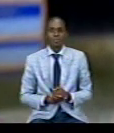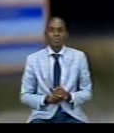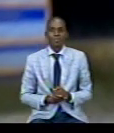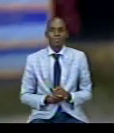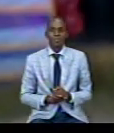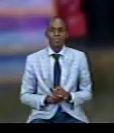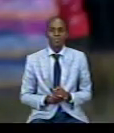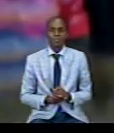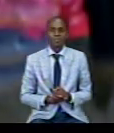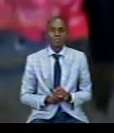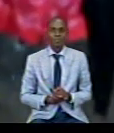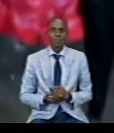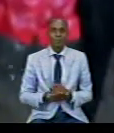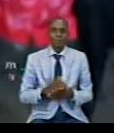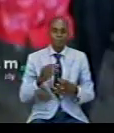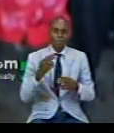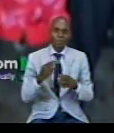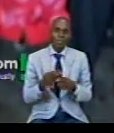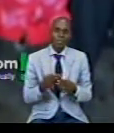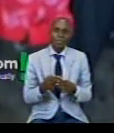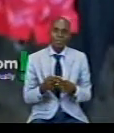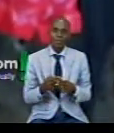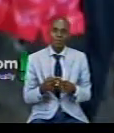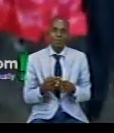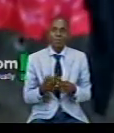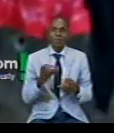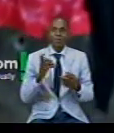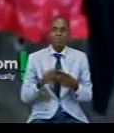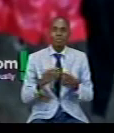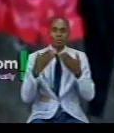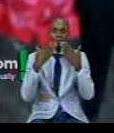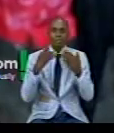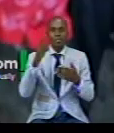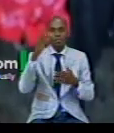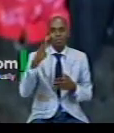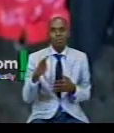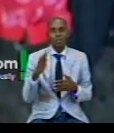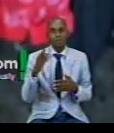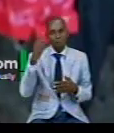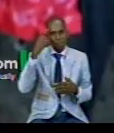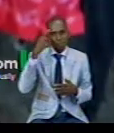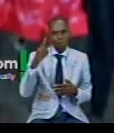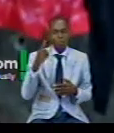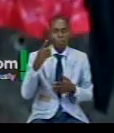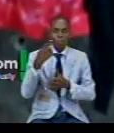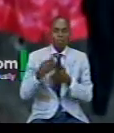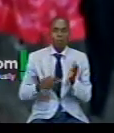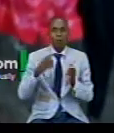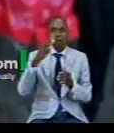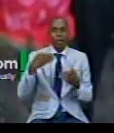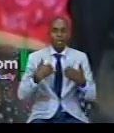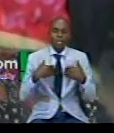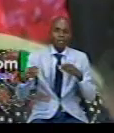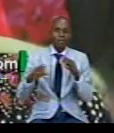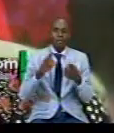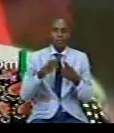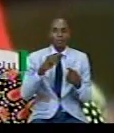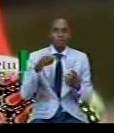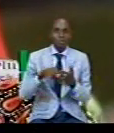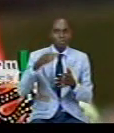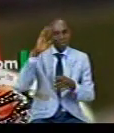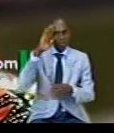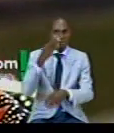My name is Chibudom Herbert. I really want to thank God for what God have done to my son, Godswill